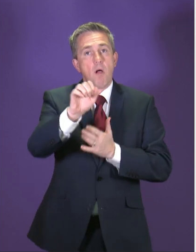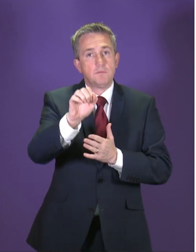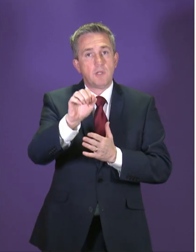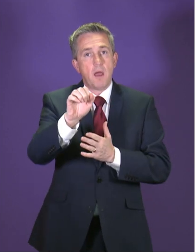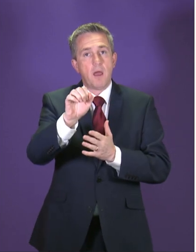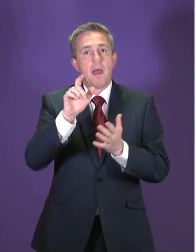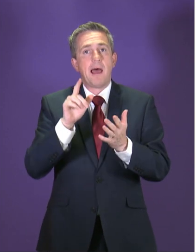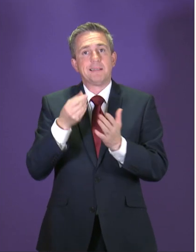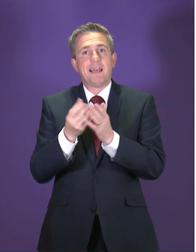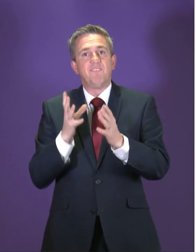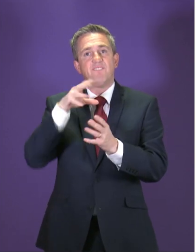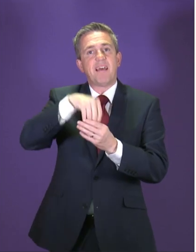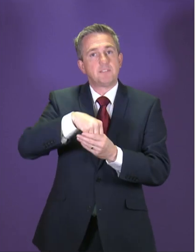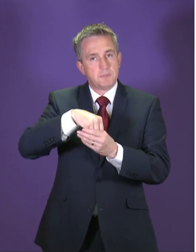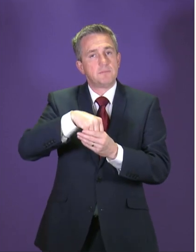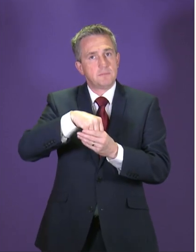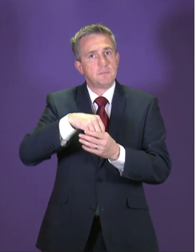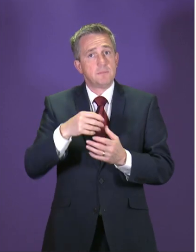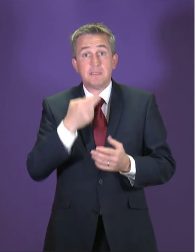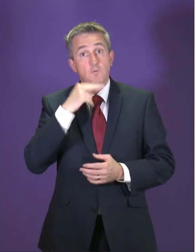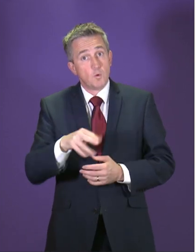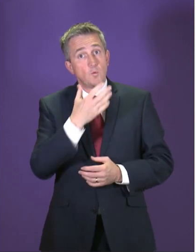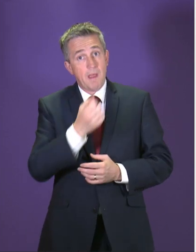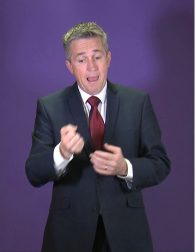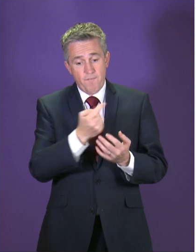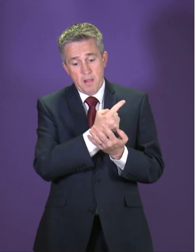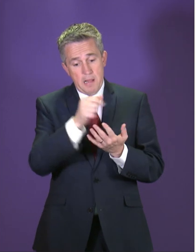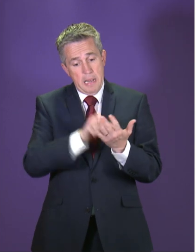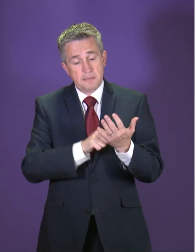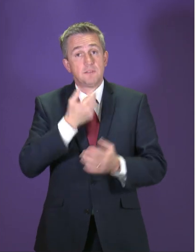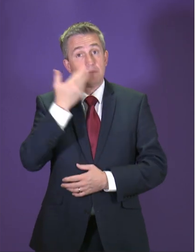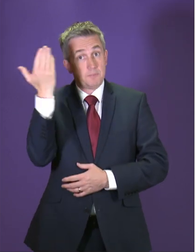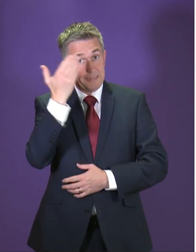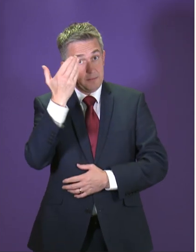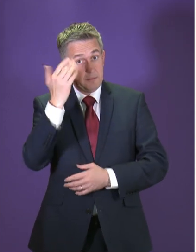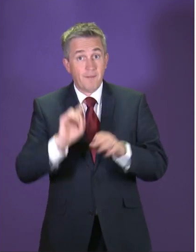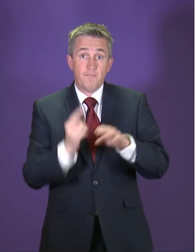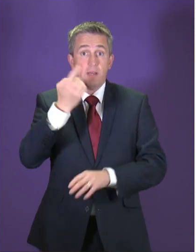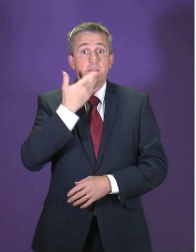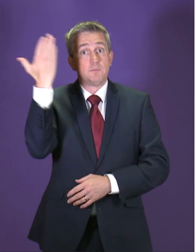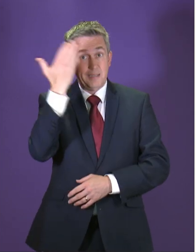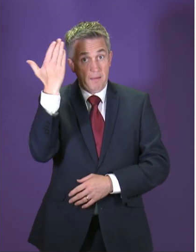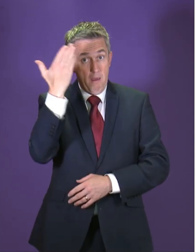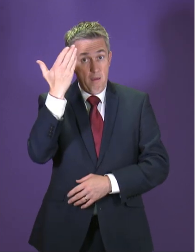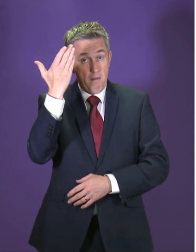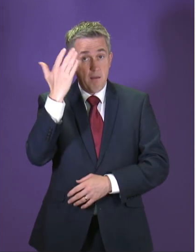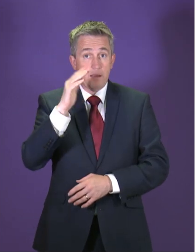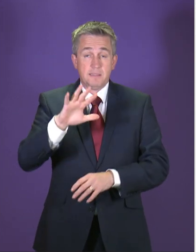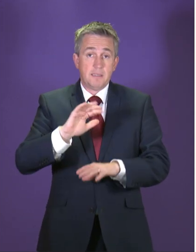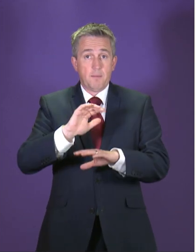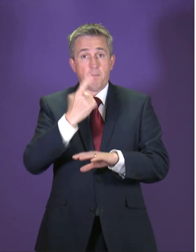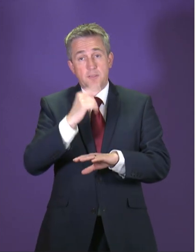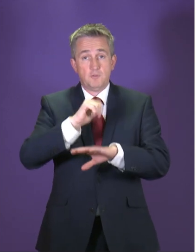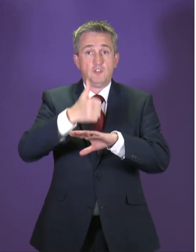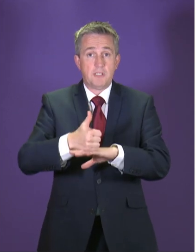going to hear from a number of keynote speakers and contributors. The first is the founder and chair of the Advisory Committee